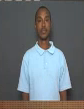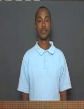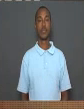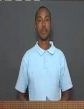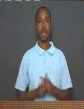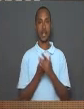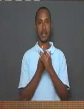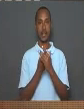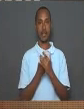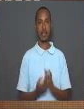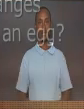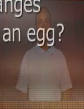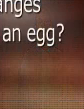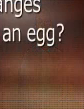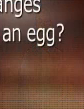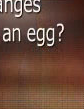Begin.